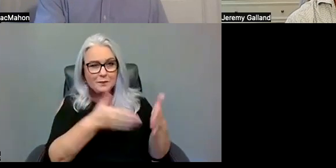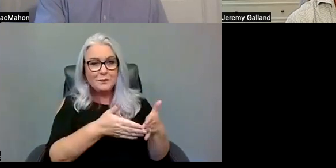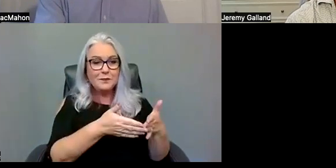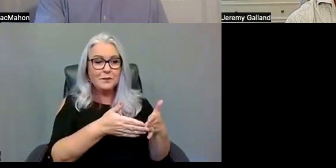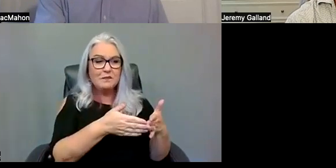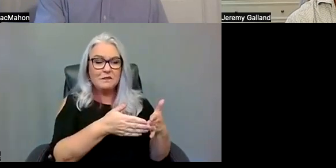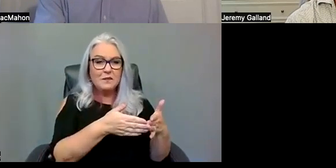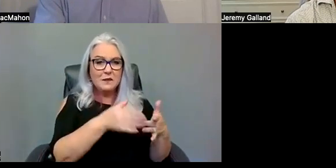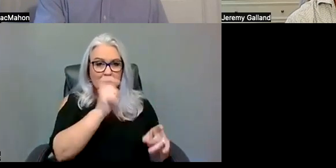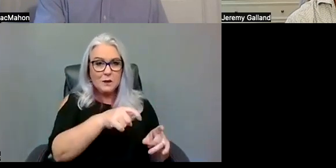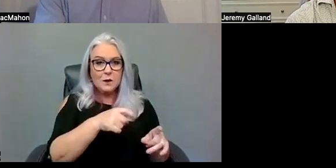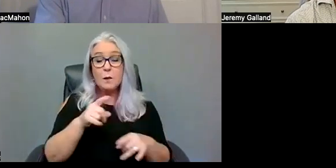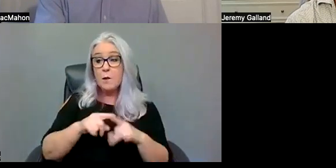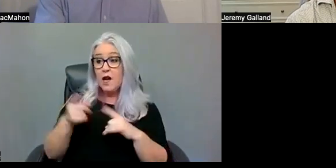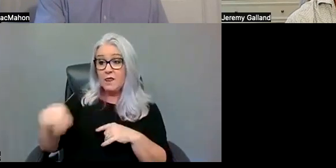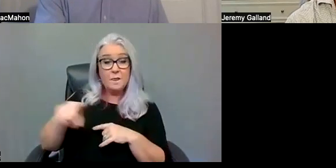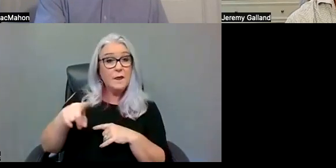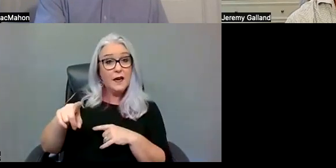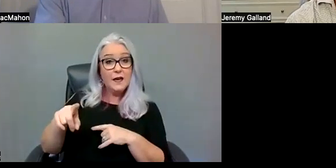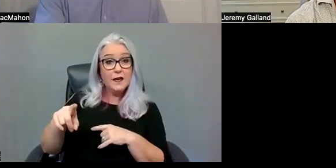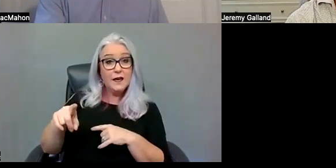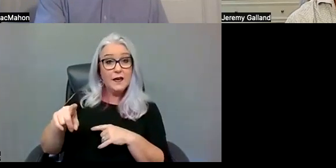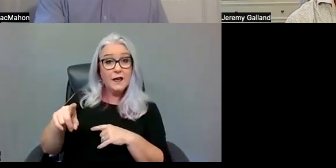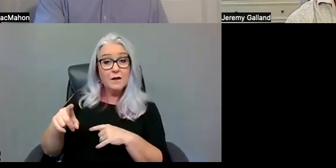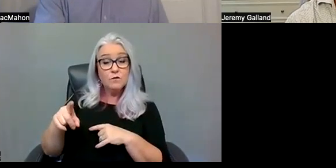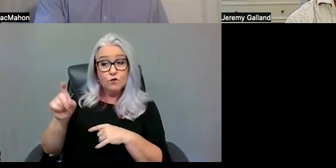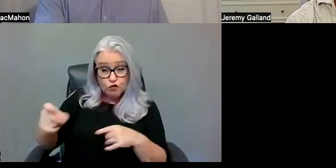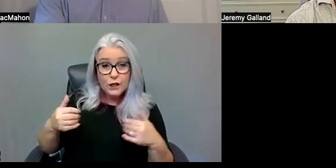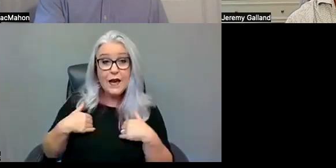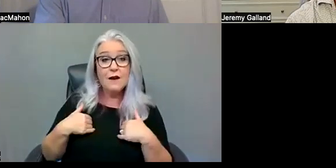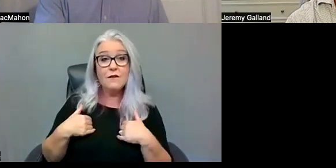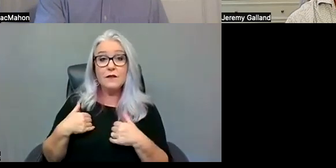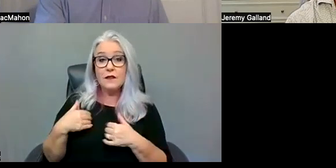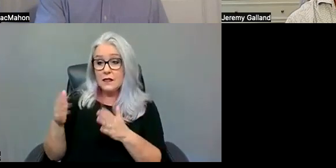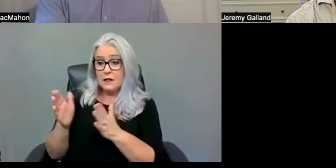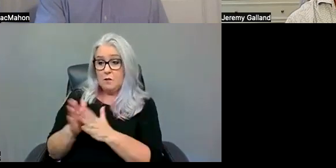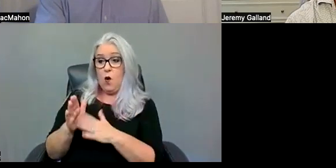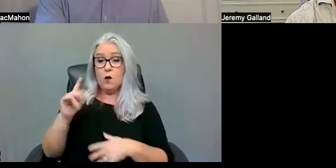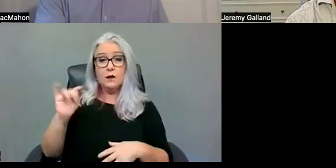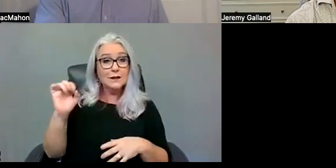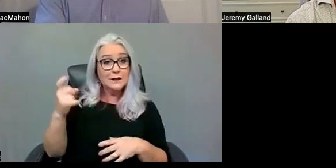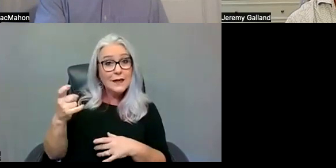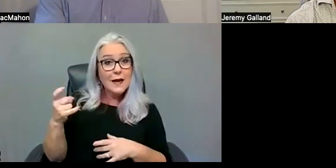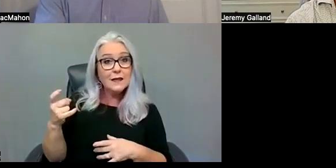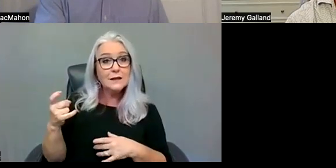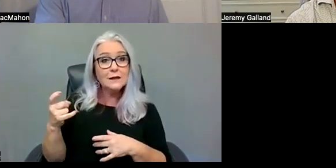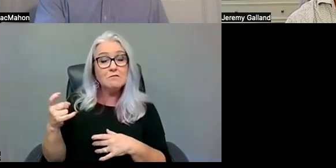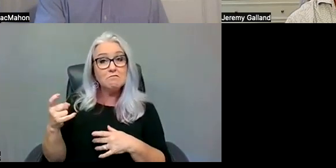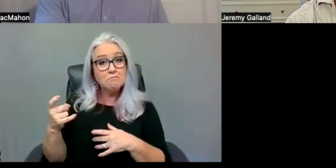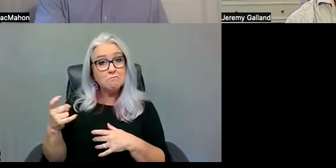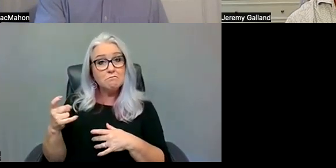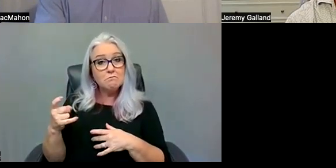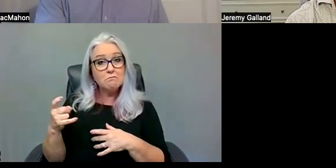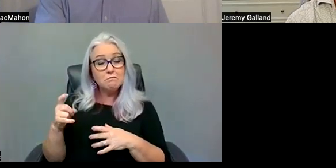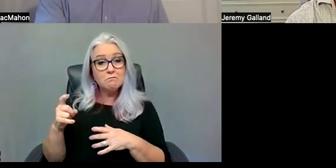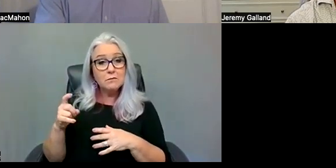But they deserve even the small tax break. And at this point in time,